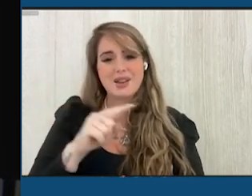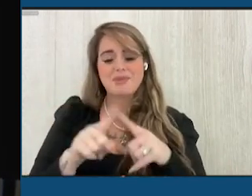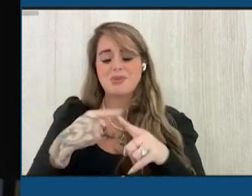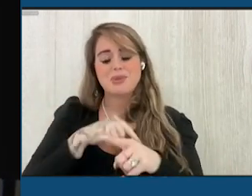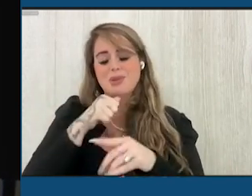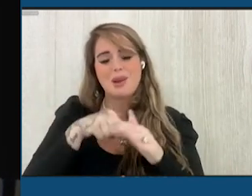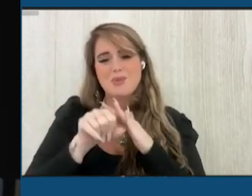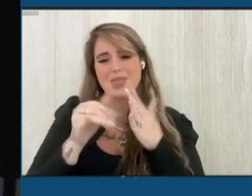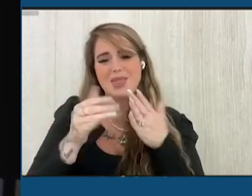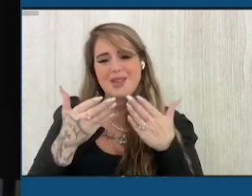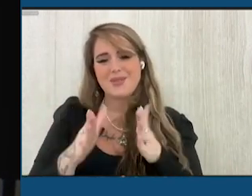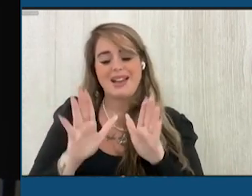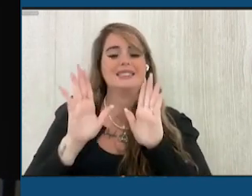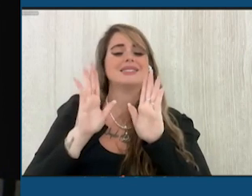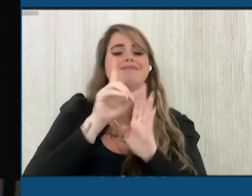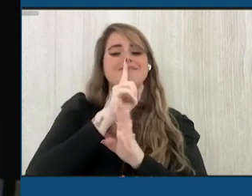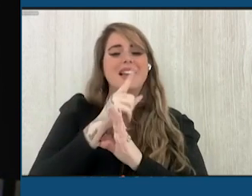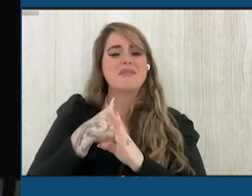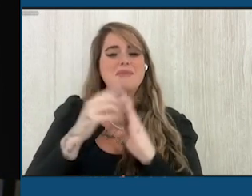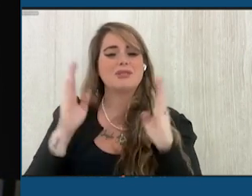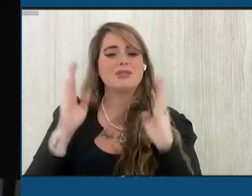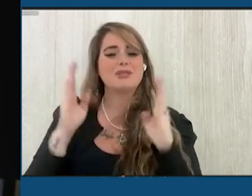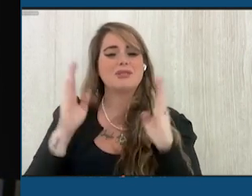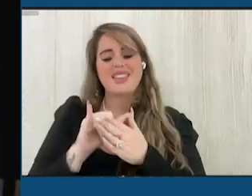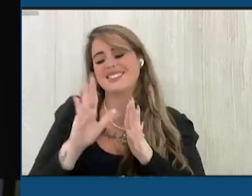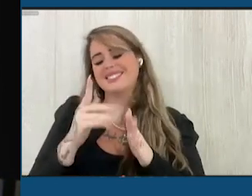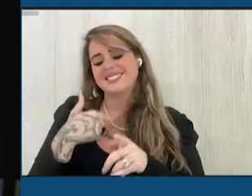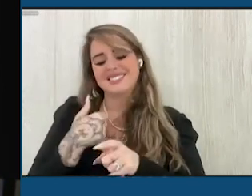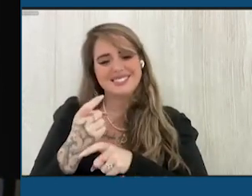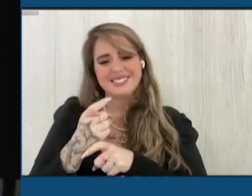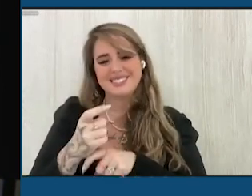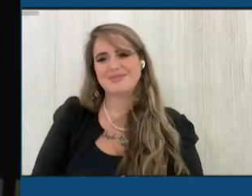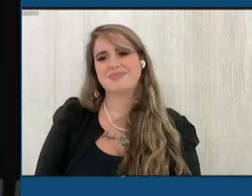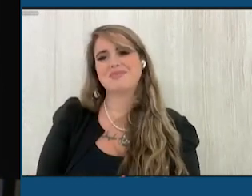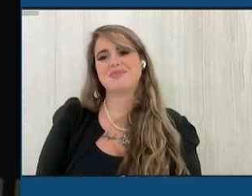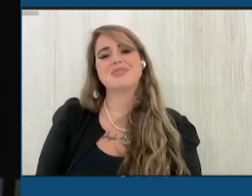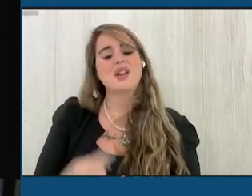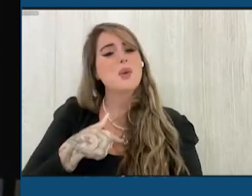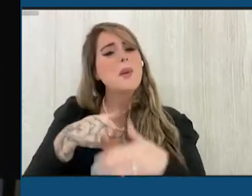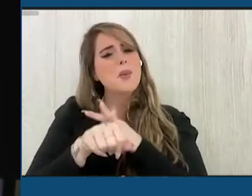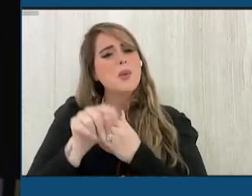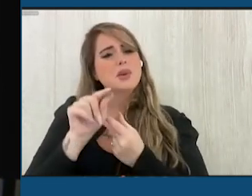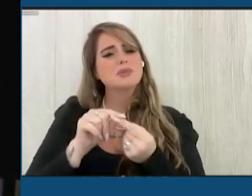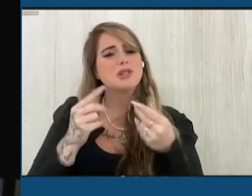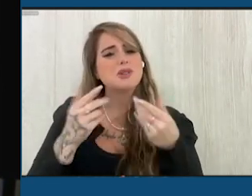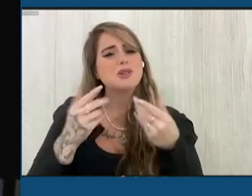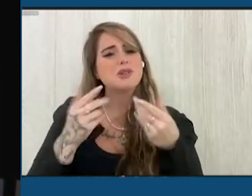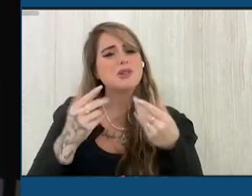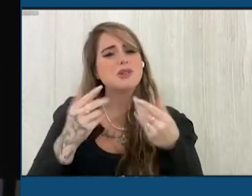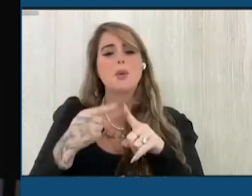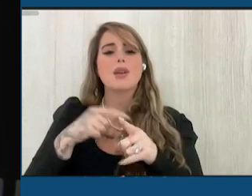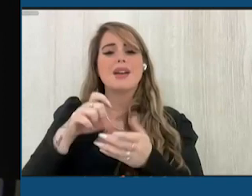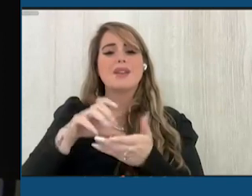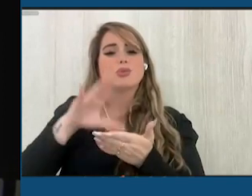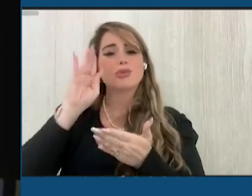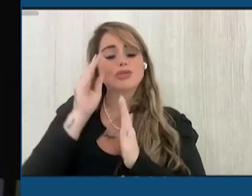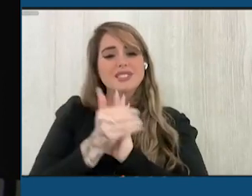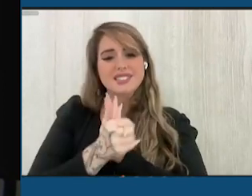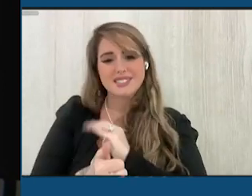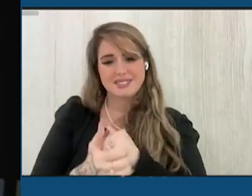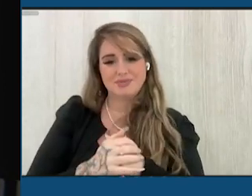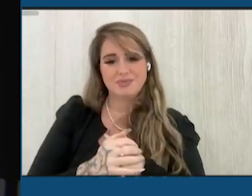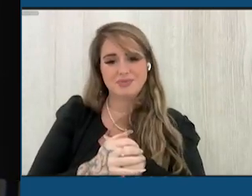I might get in trouble for that one. No, I'm just kidding. We're born in a certain way, but we got to learn these skills. Does